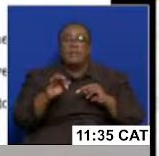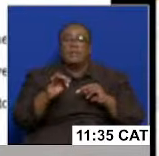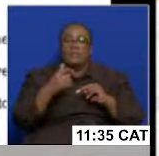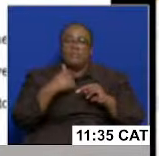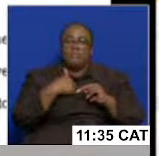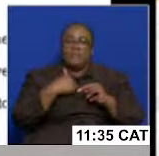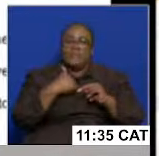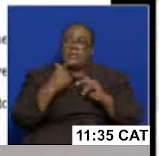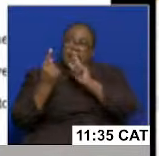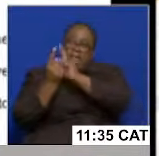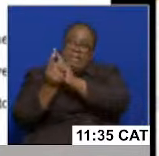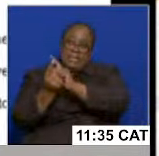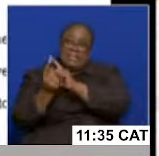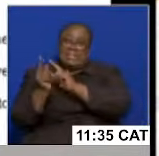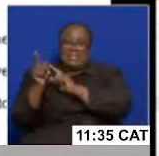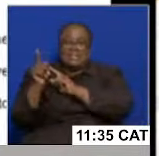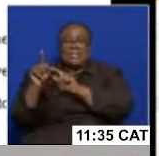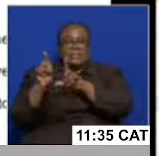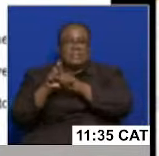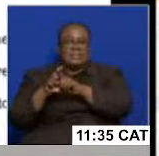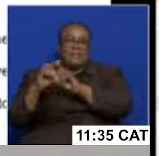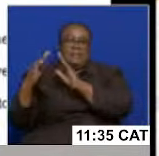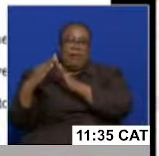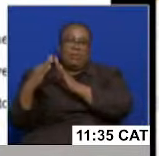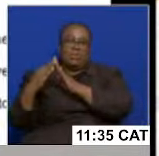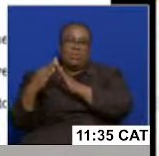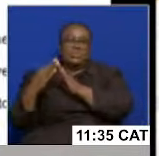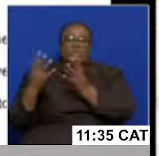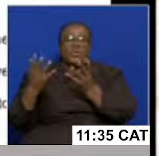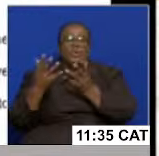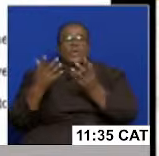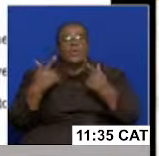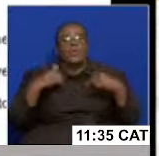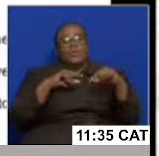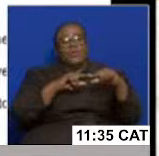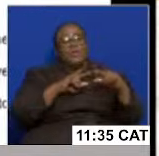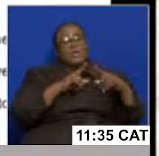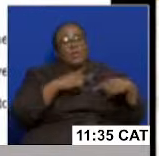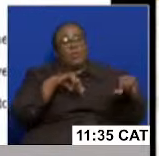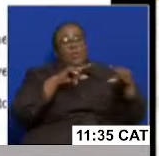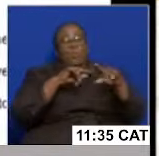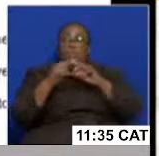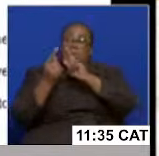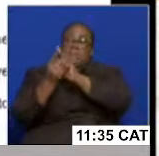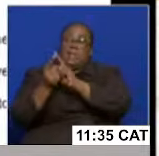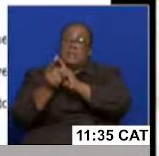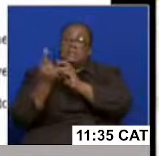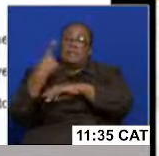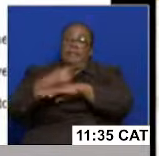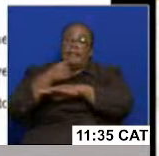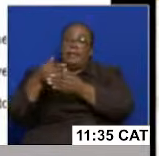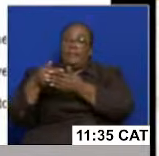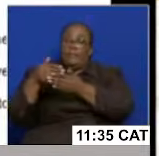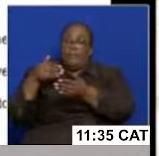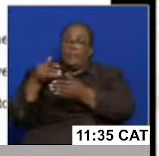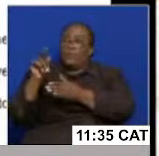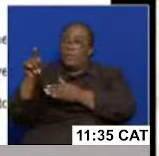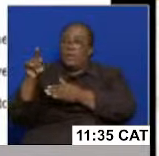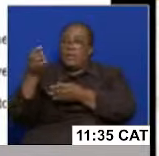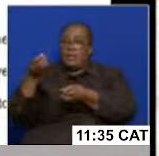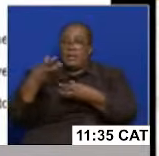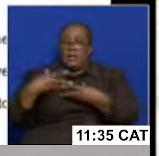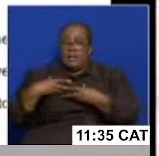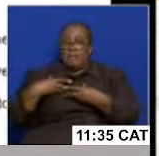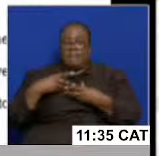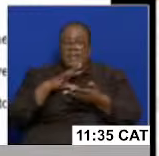Geraldine where we had met the day before. Mr. Simon gave me hard cash in the amount